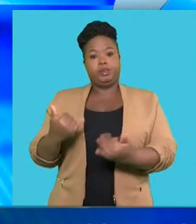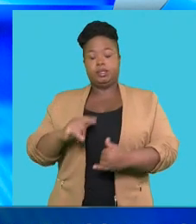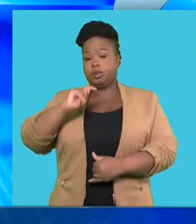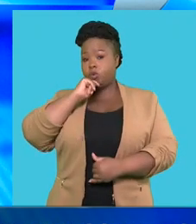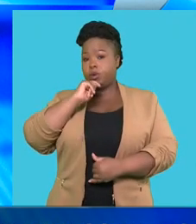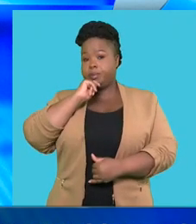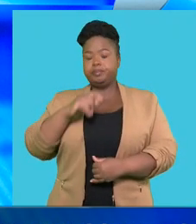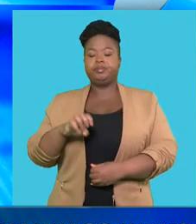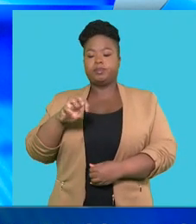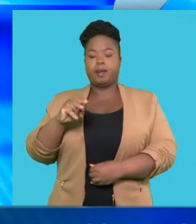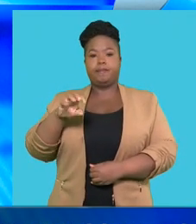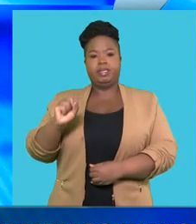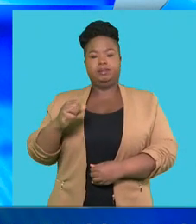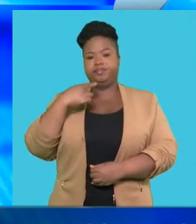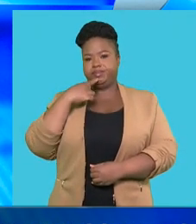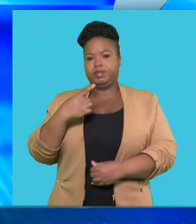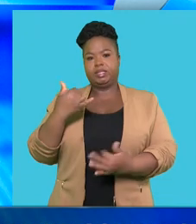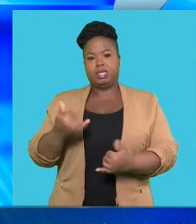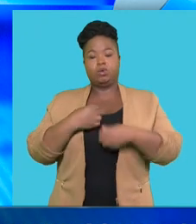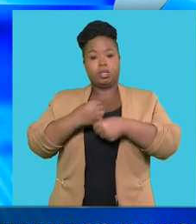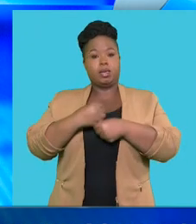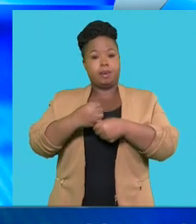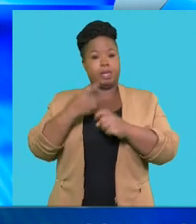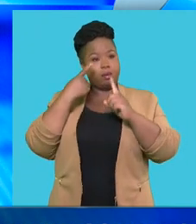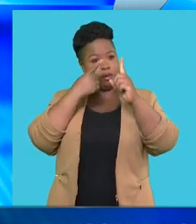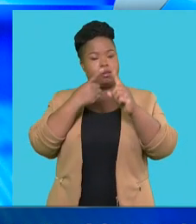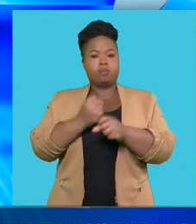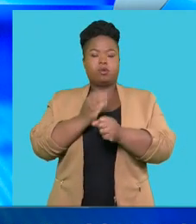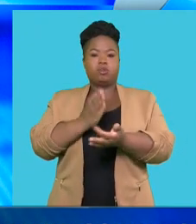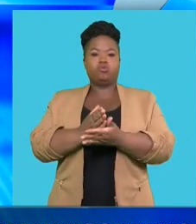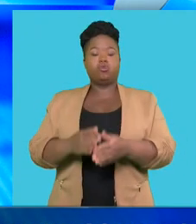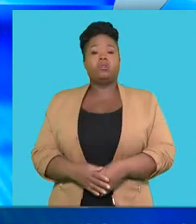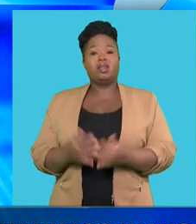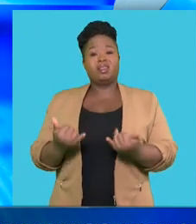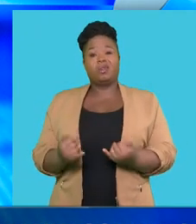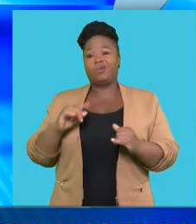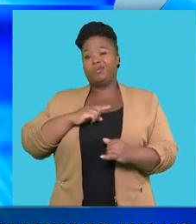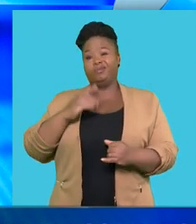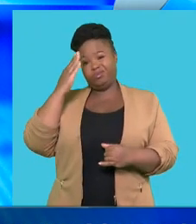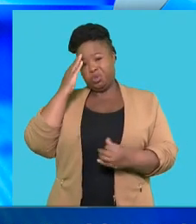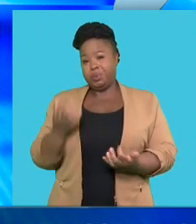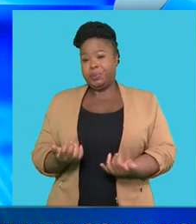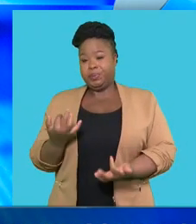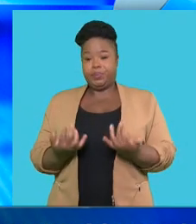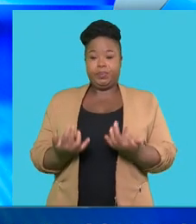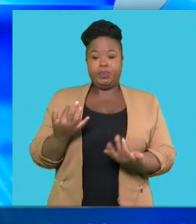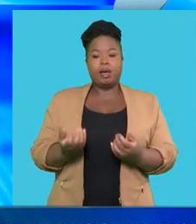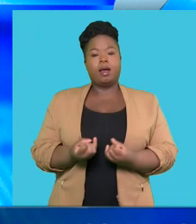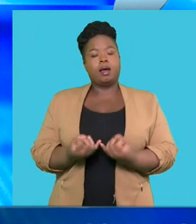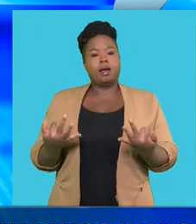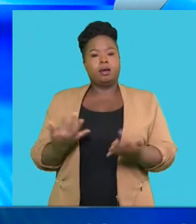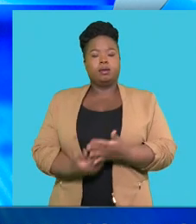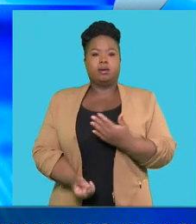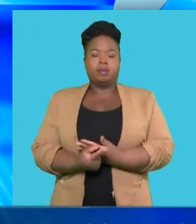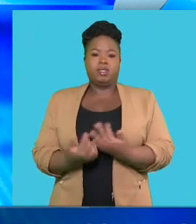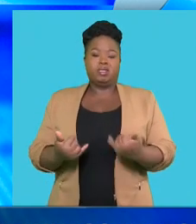zasekuseni. I-EMS ke ithike lo mkhankaso okuhloswe ngawo ukubhekana nokwanda kwezigameko zomlilo ngalesi sikhathi sonyaka ngokuthi